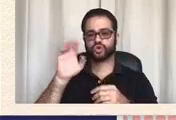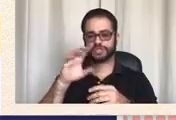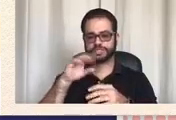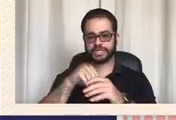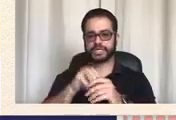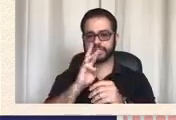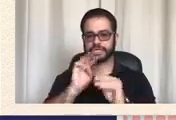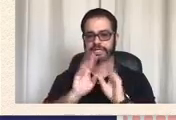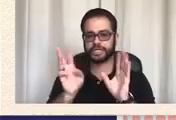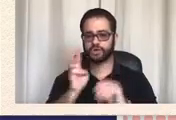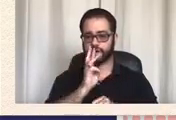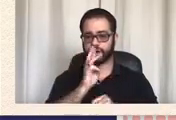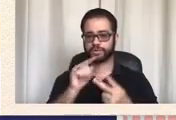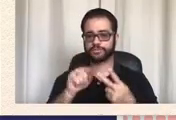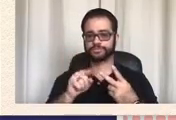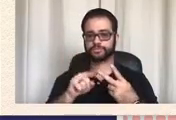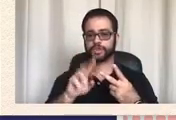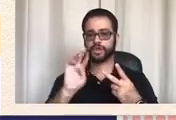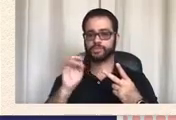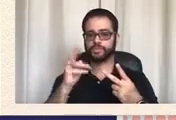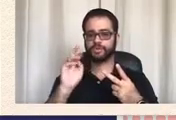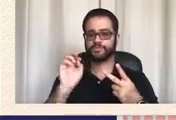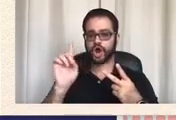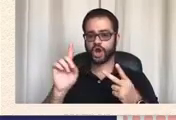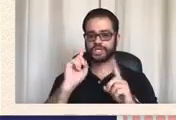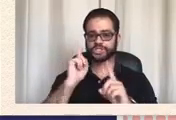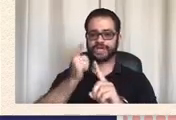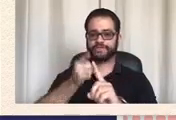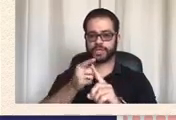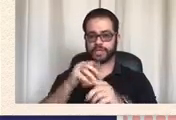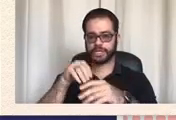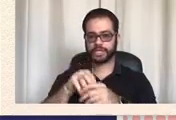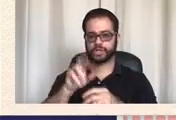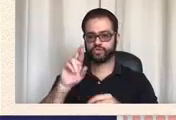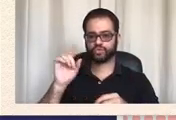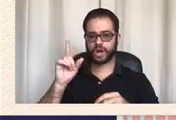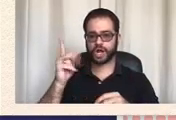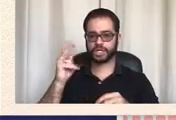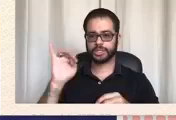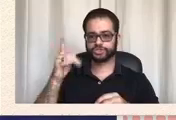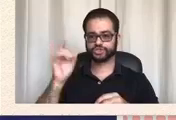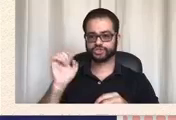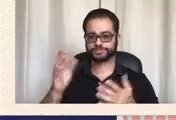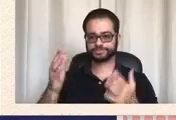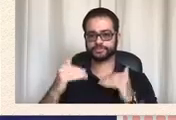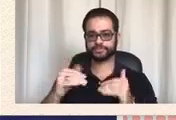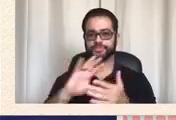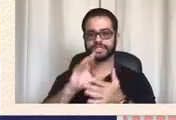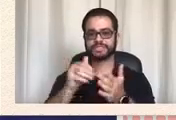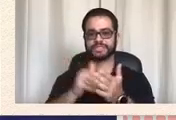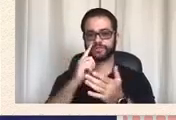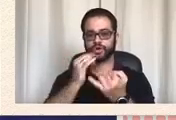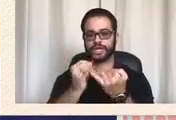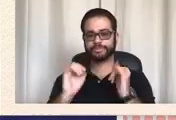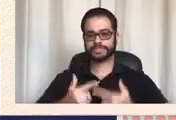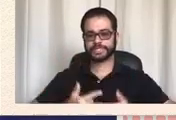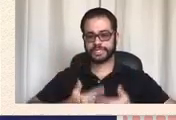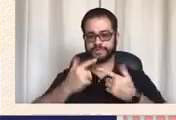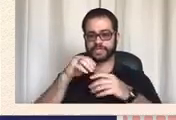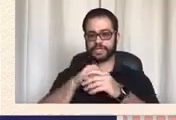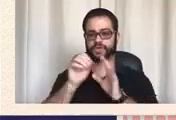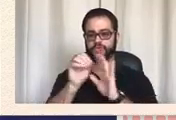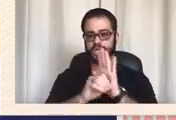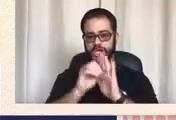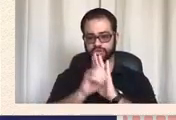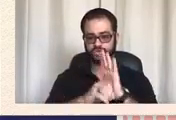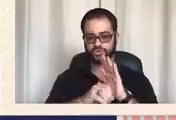Rockledge outside of Cocoa. There's a Center for Independent Living in Central Florida in Orlando. And there's Independent Living Resources of Northeast Florida